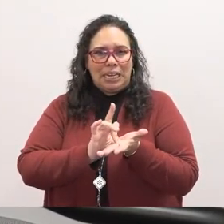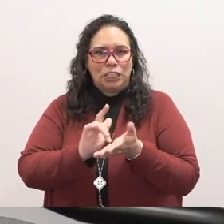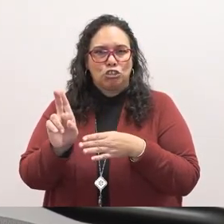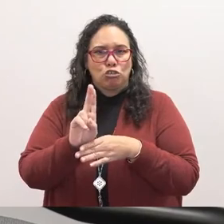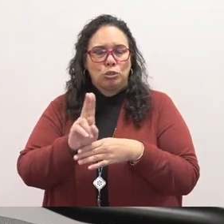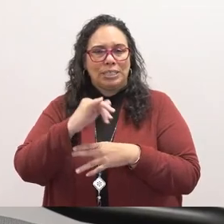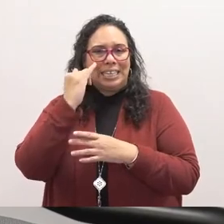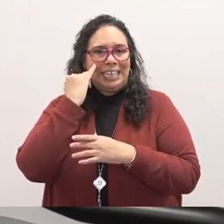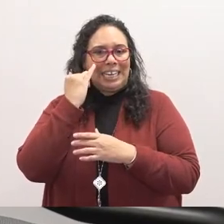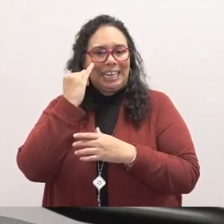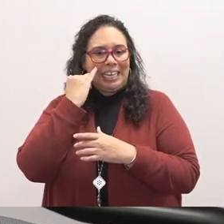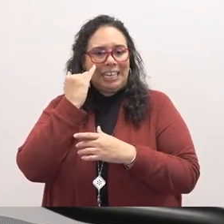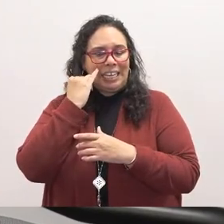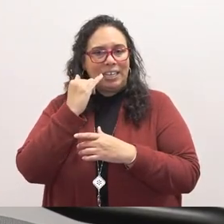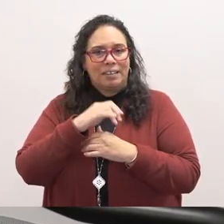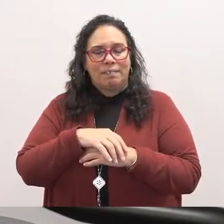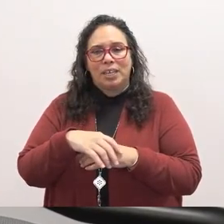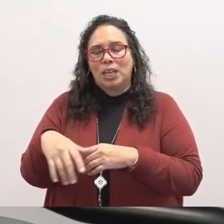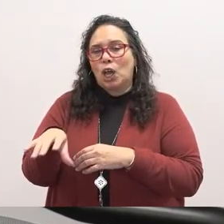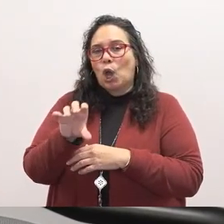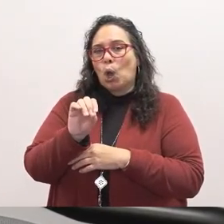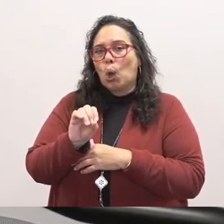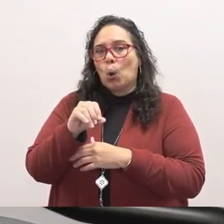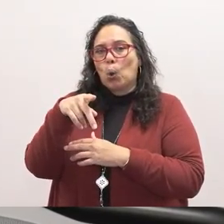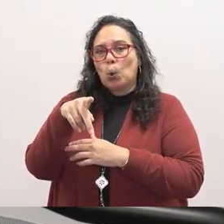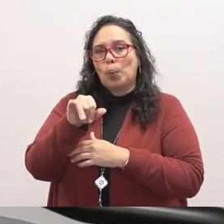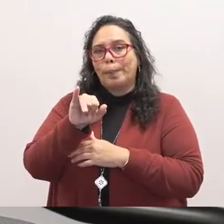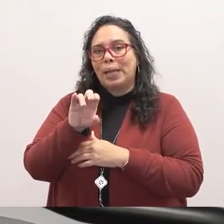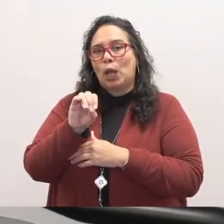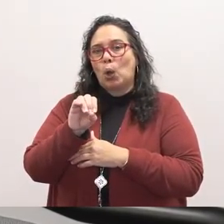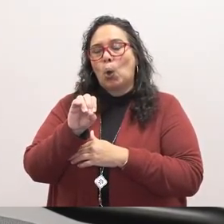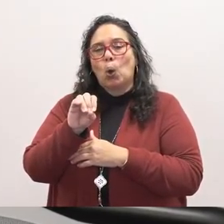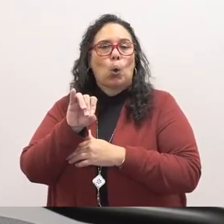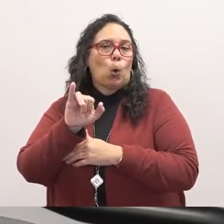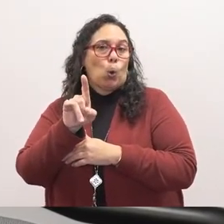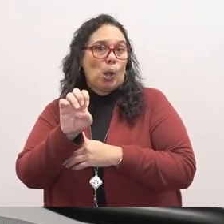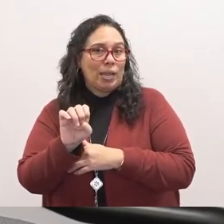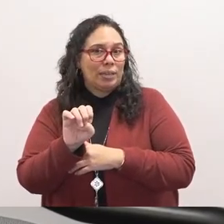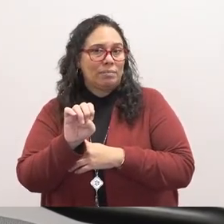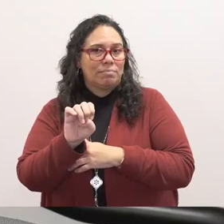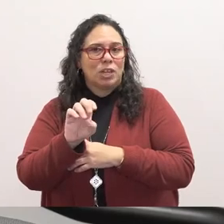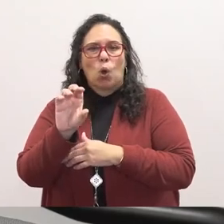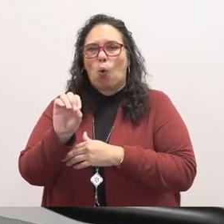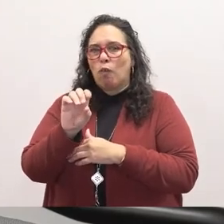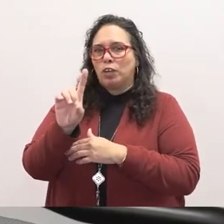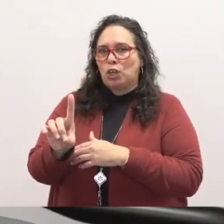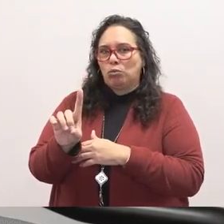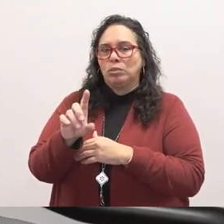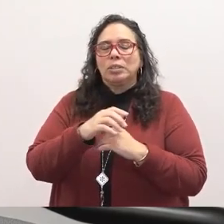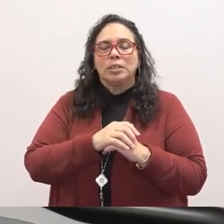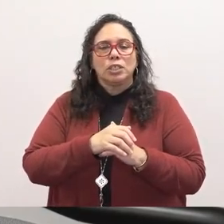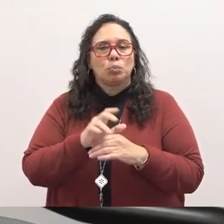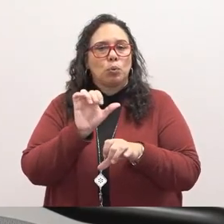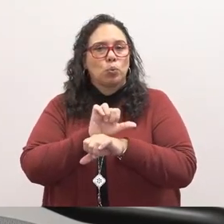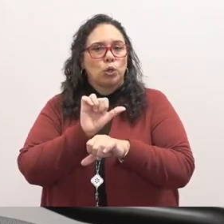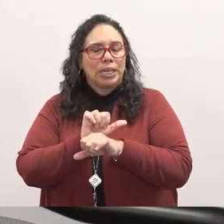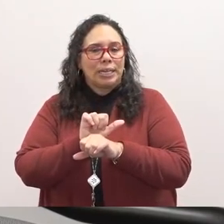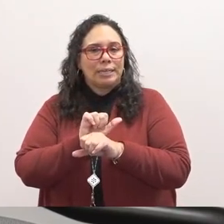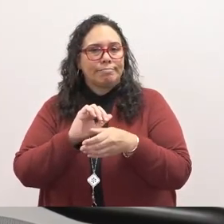a perceived or real opioid overdose, and it will be available. We've been working in partnership with the health